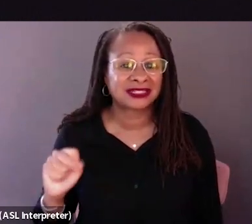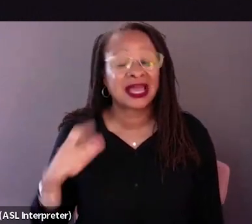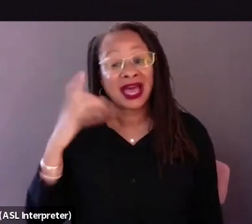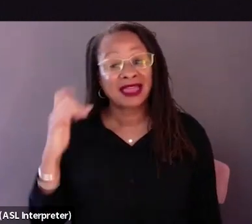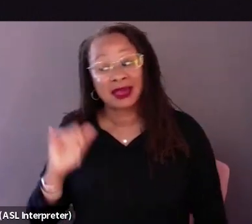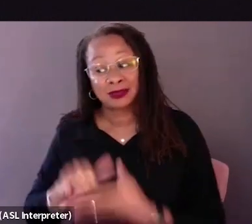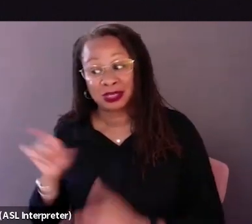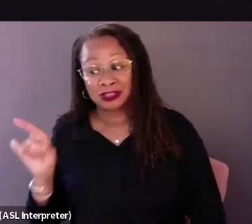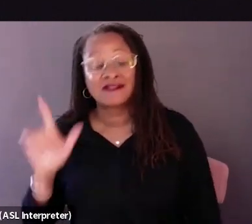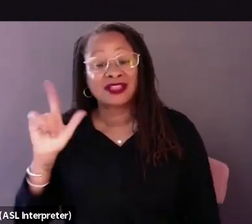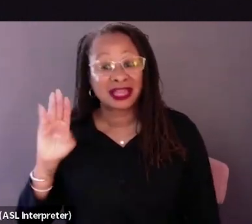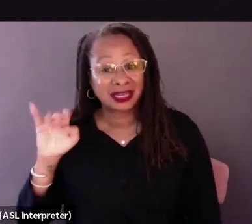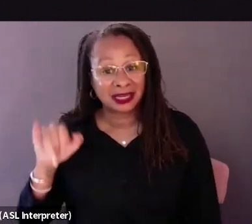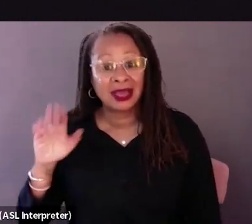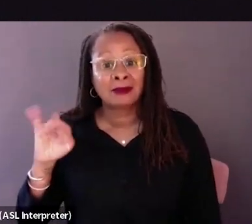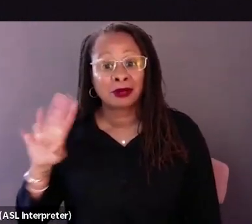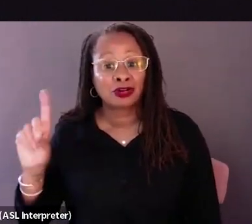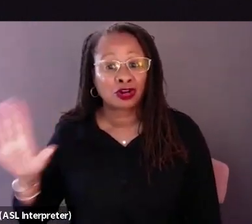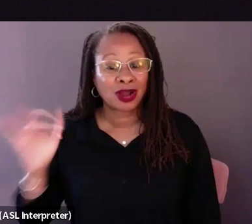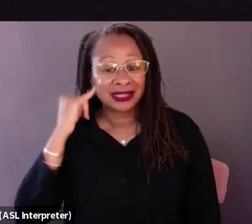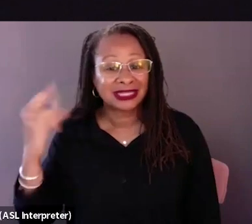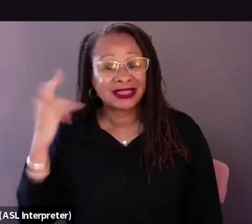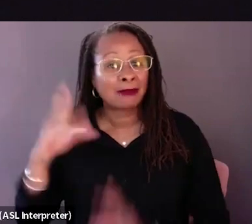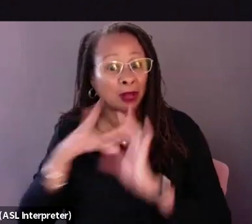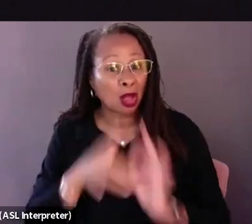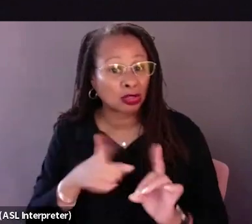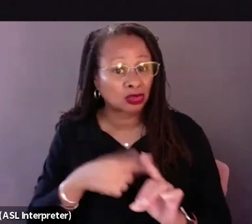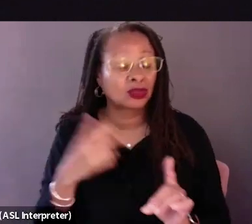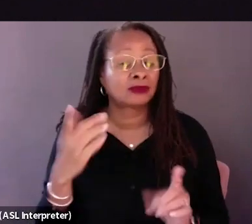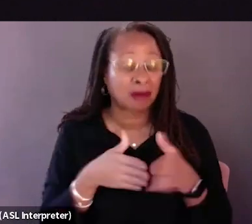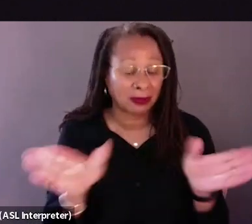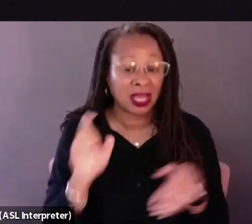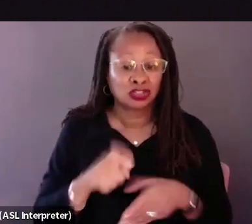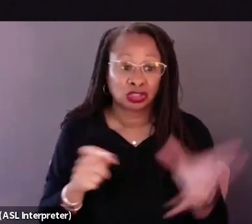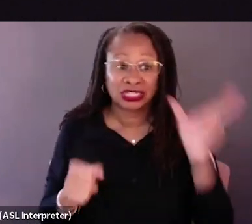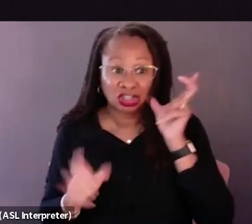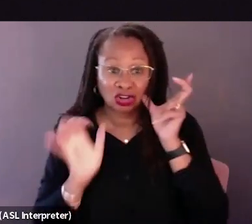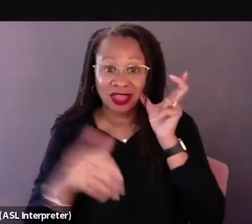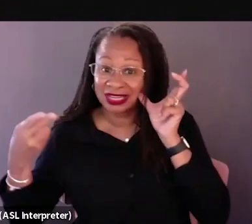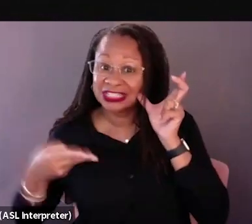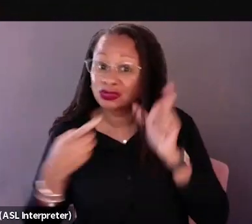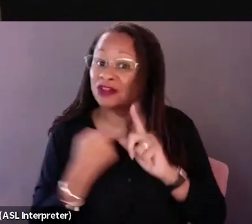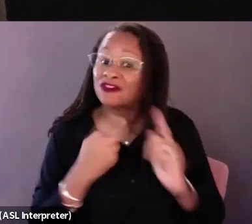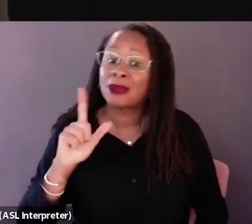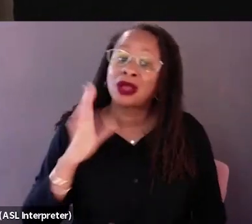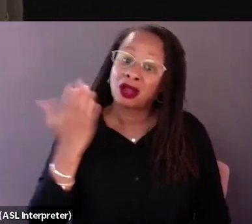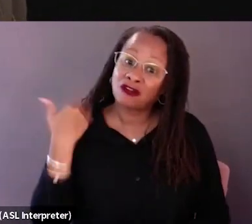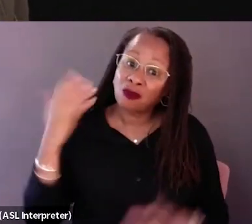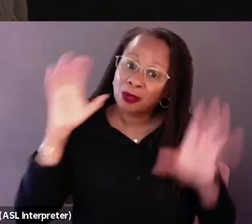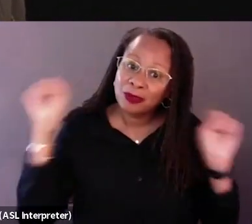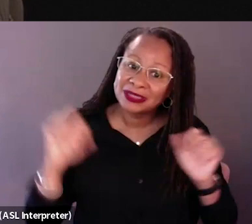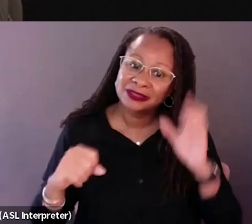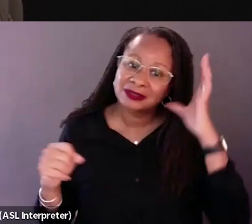Bird's, idea that belongs to the public. We should hear, kind of that history. Not